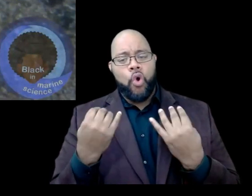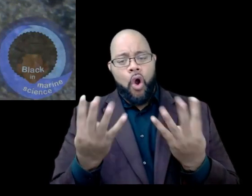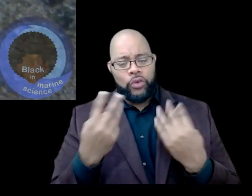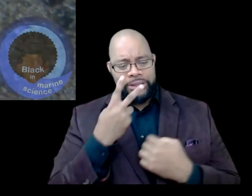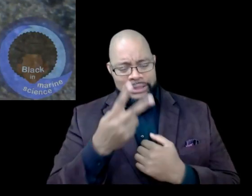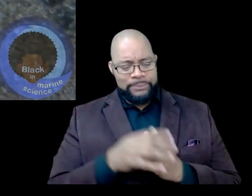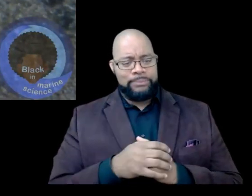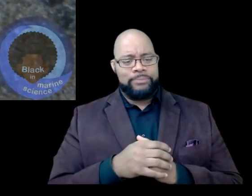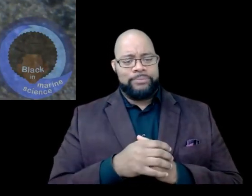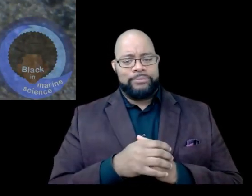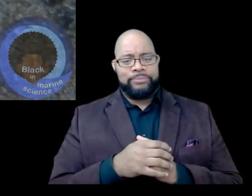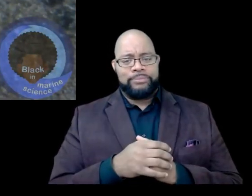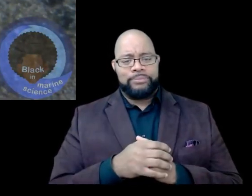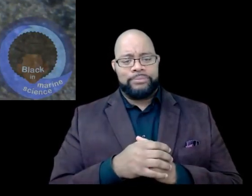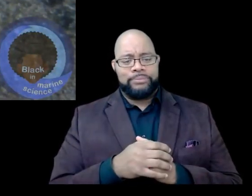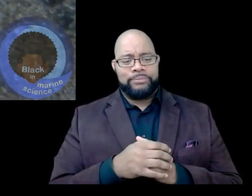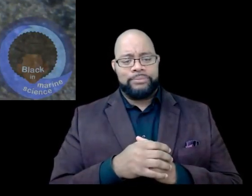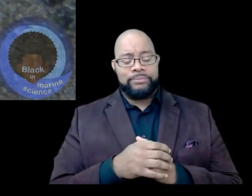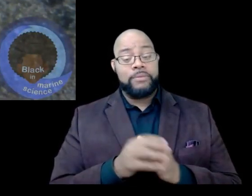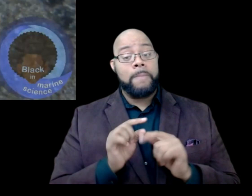soft corals or zoantherians.